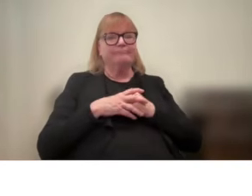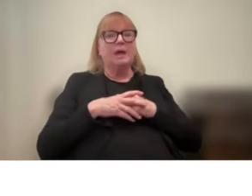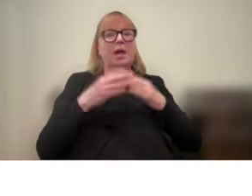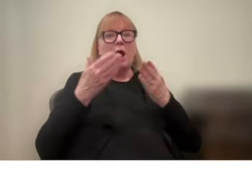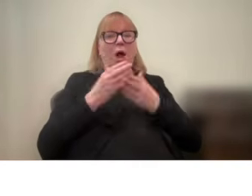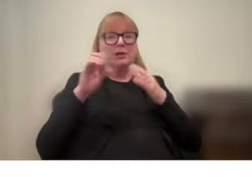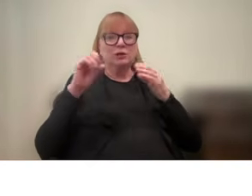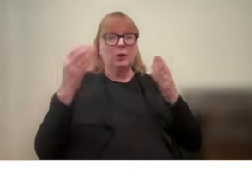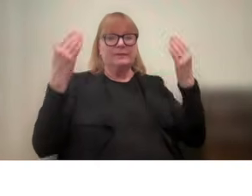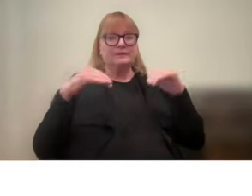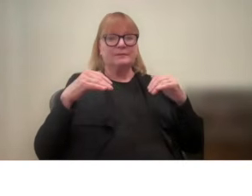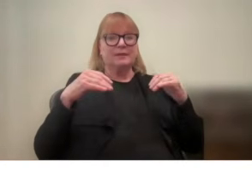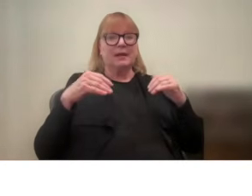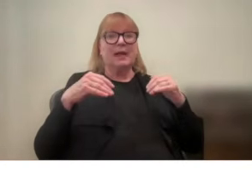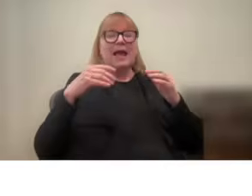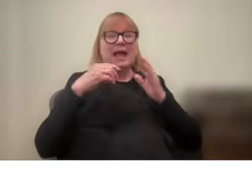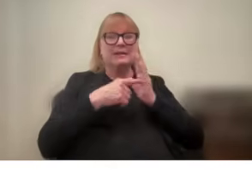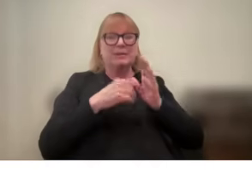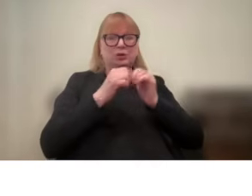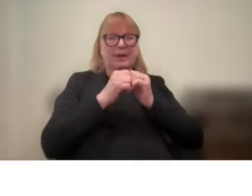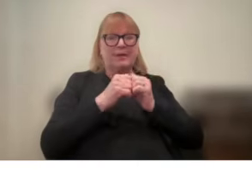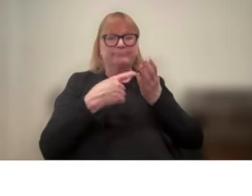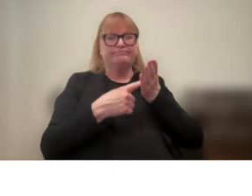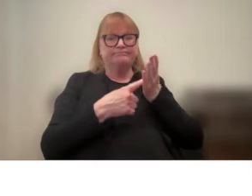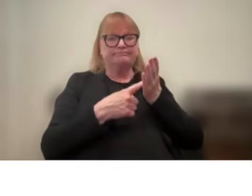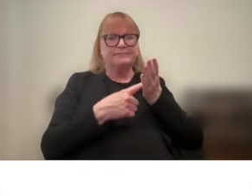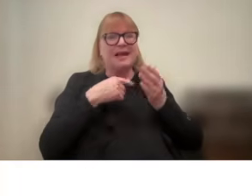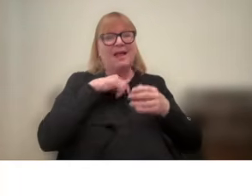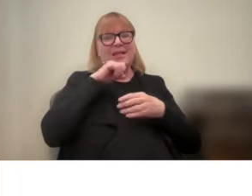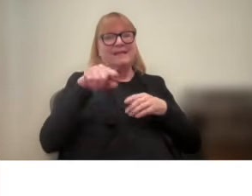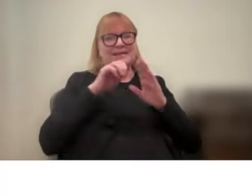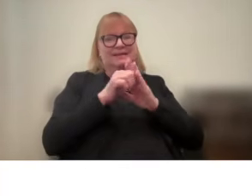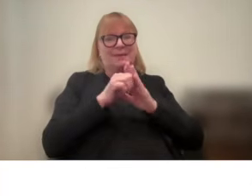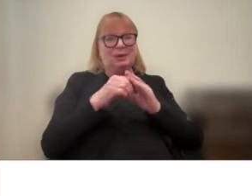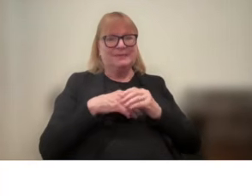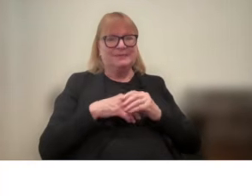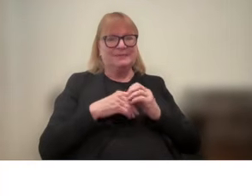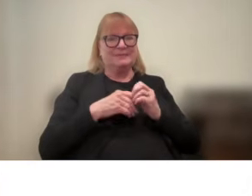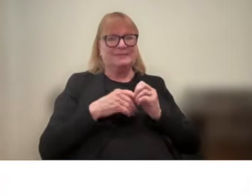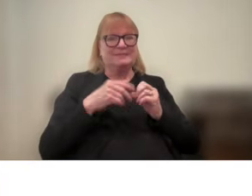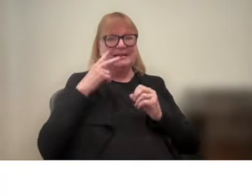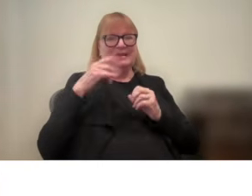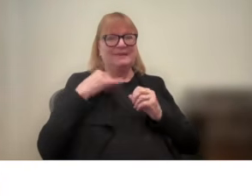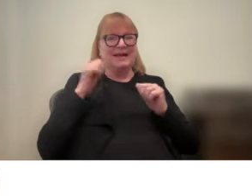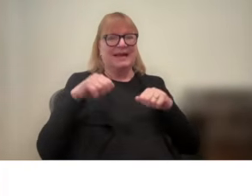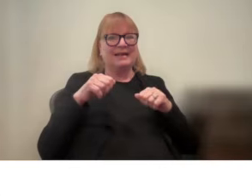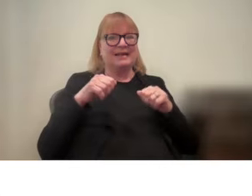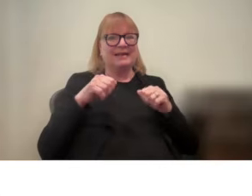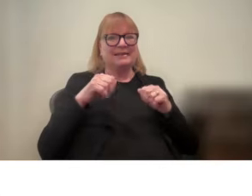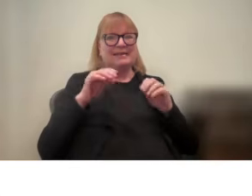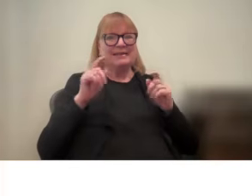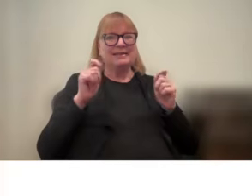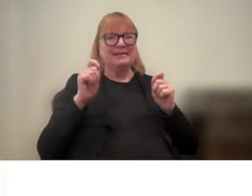All right, so let's walk through an example together. I love this example. Let me see if I can fix this a